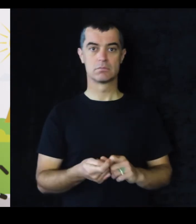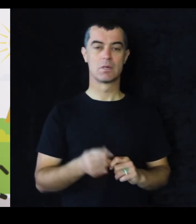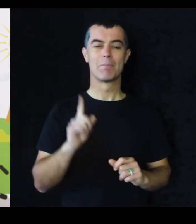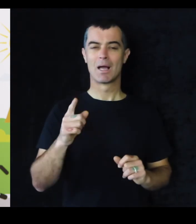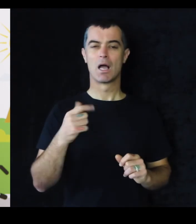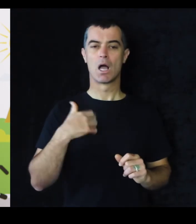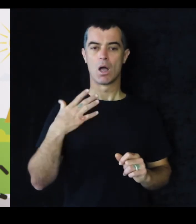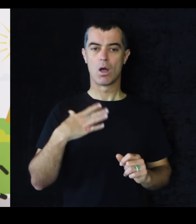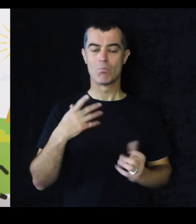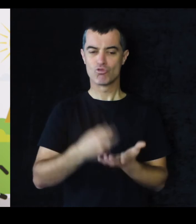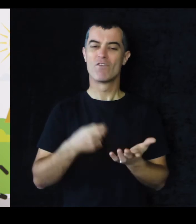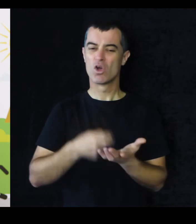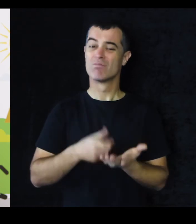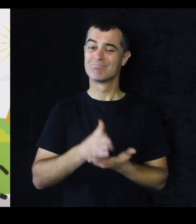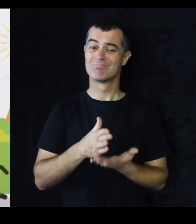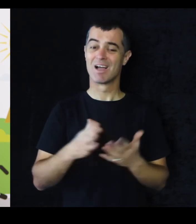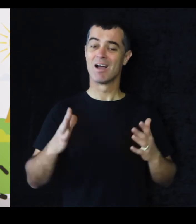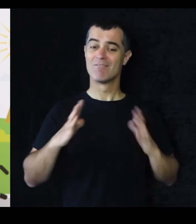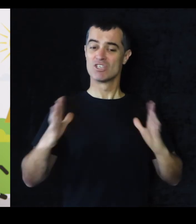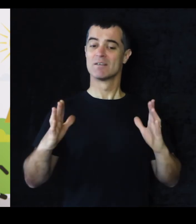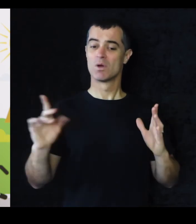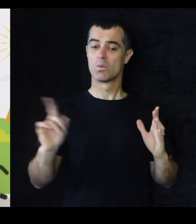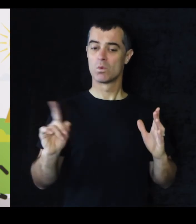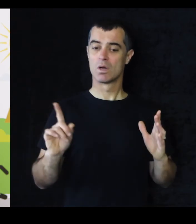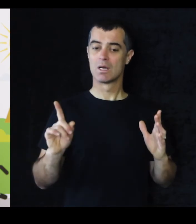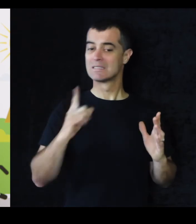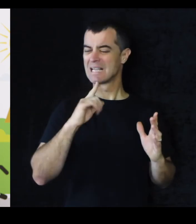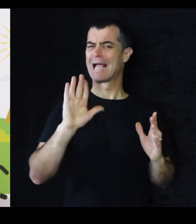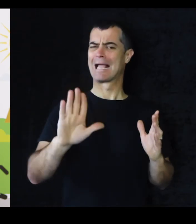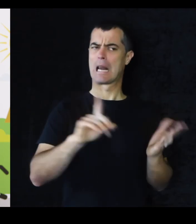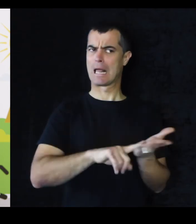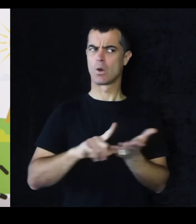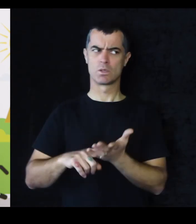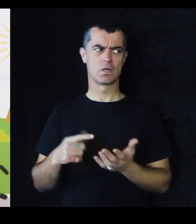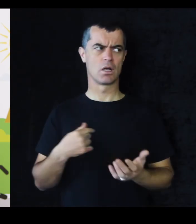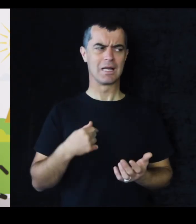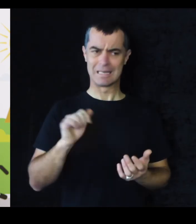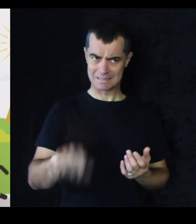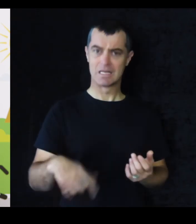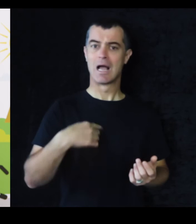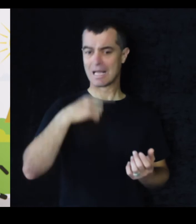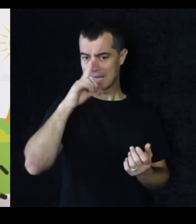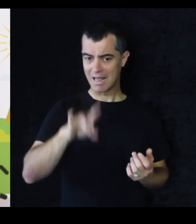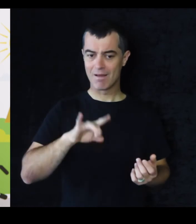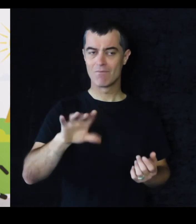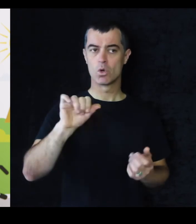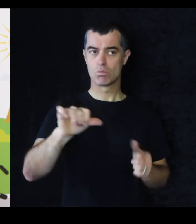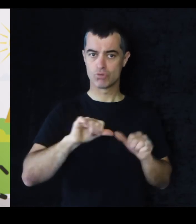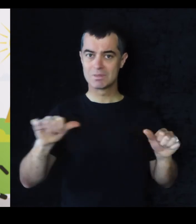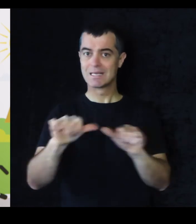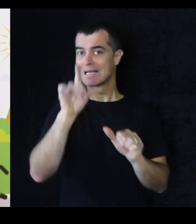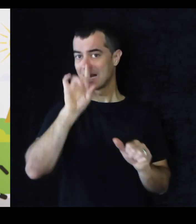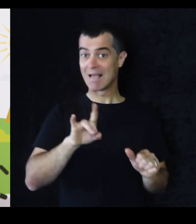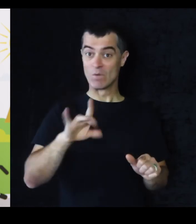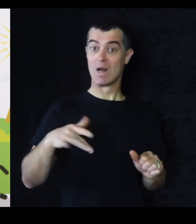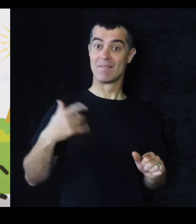But I would actually prefer the freedom of saying, hey landlord, yes, I can afford your property, I can afford